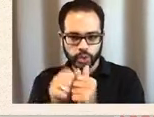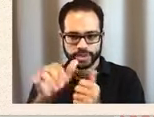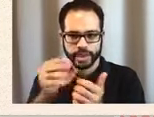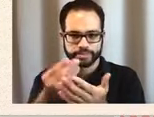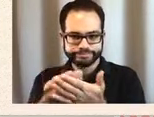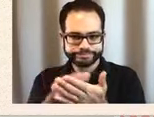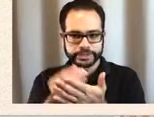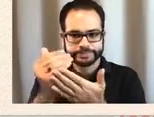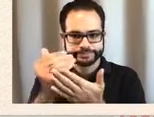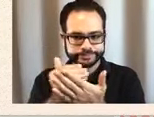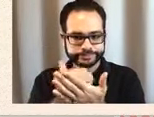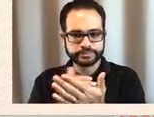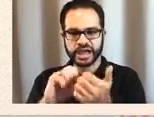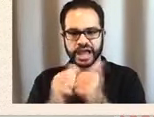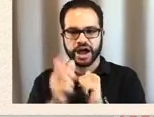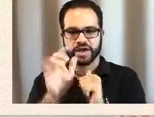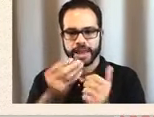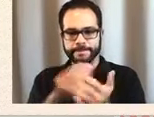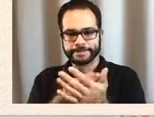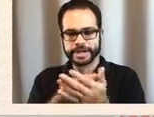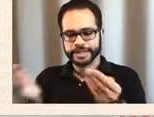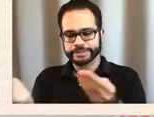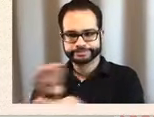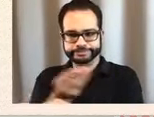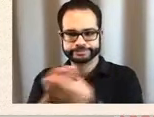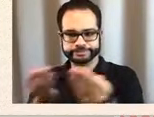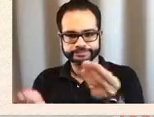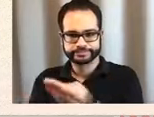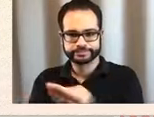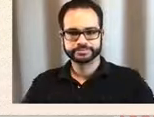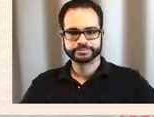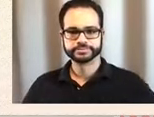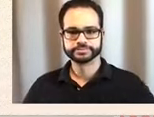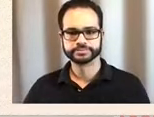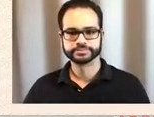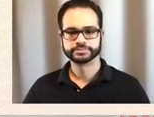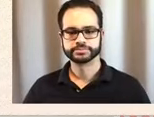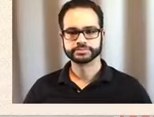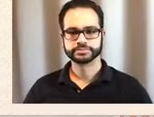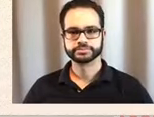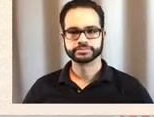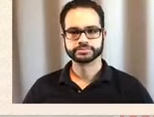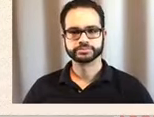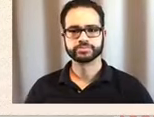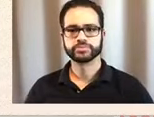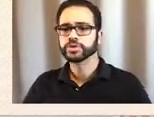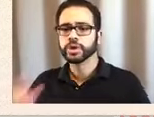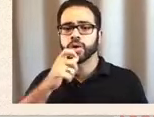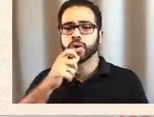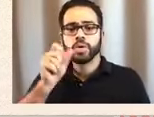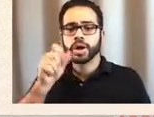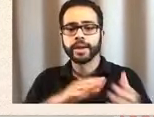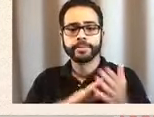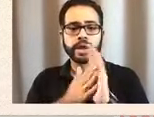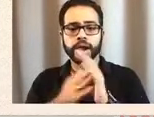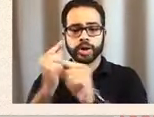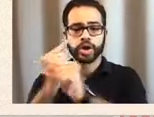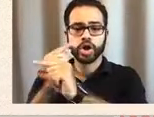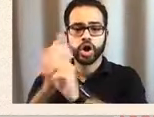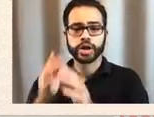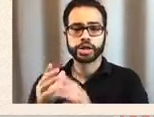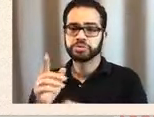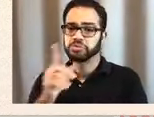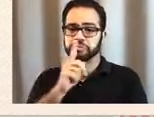are being used and managed. So who can be a guardian? Basically, any resident of Florida who's over the age